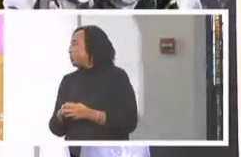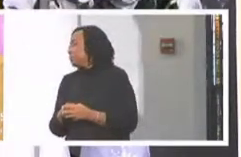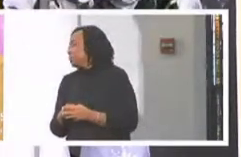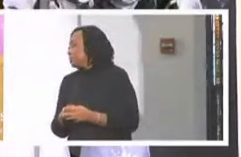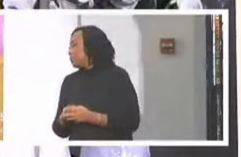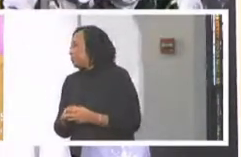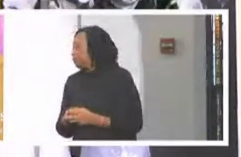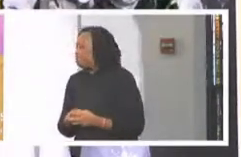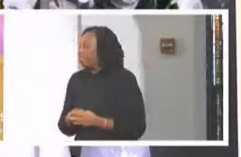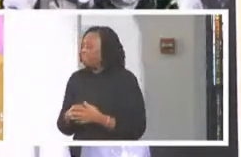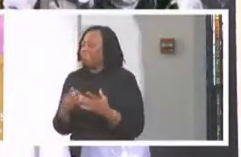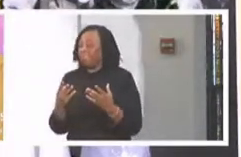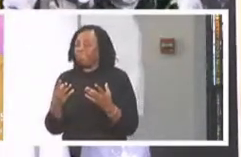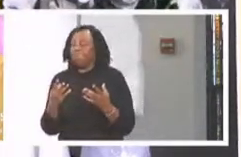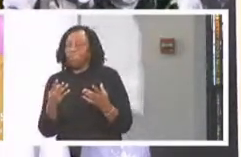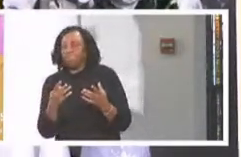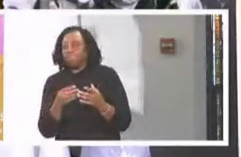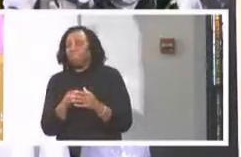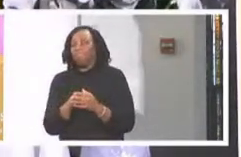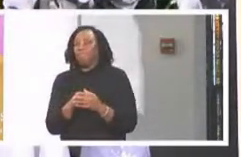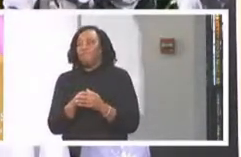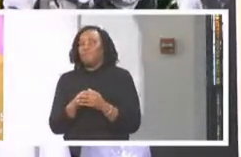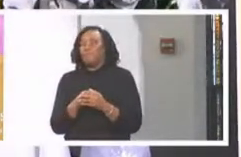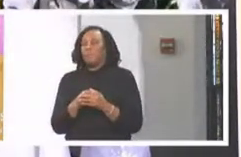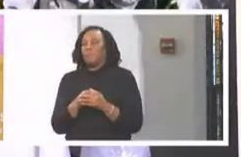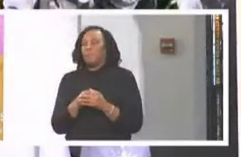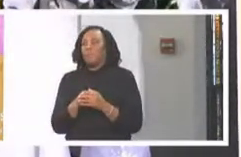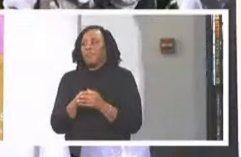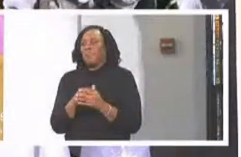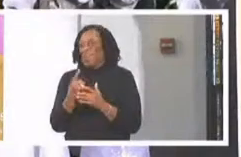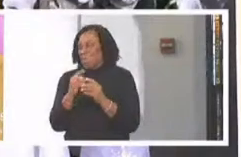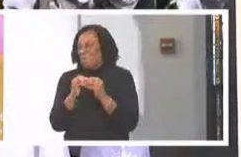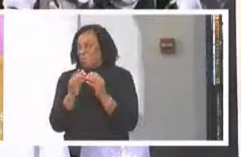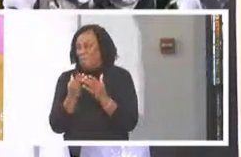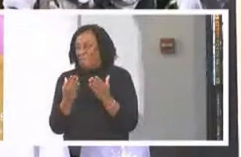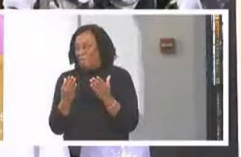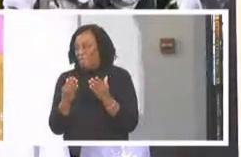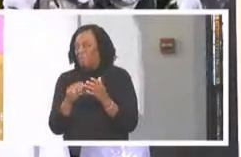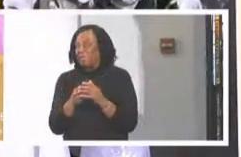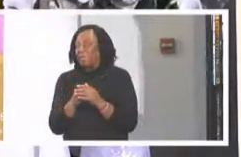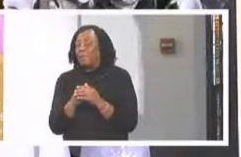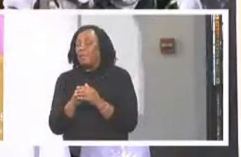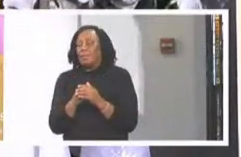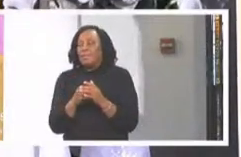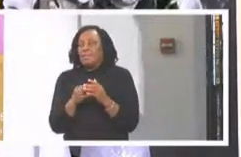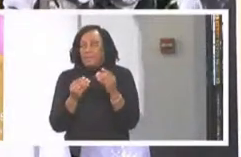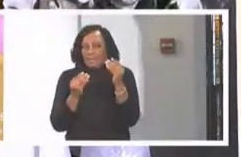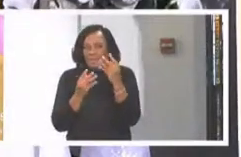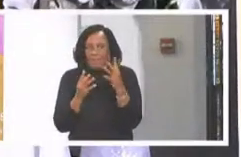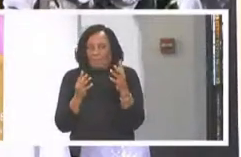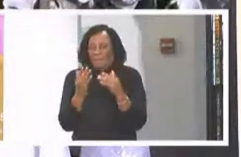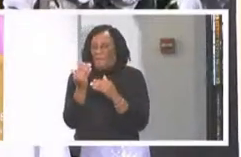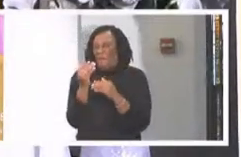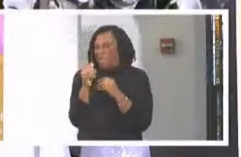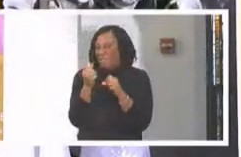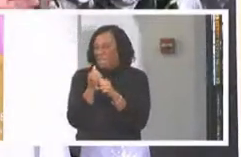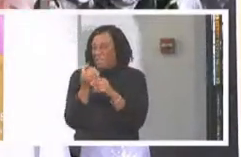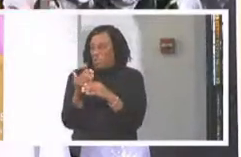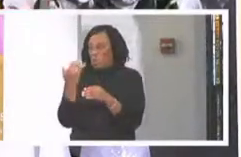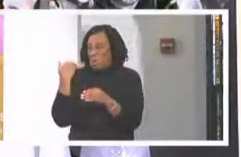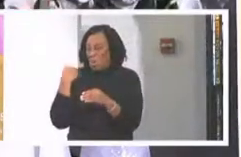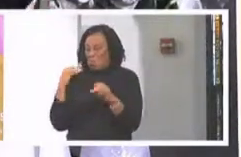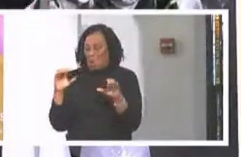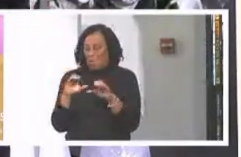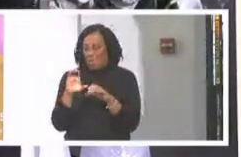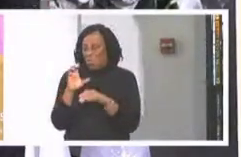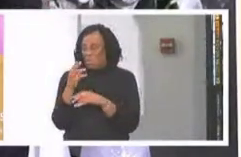I leave you with this. You know, when about 15 years ago, I was doing a chapel.